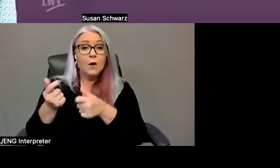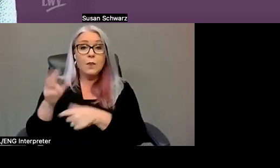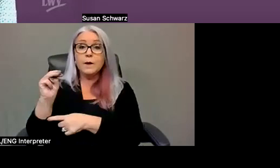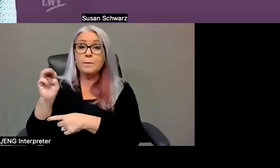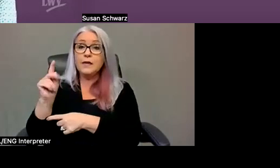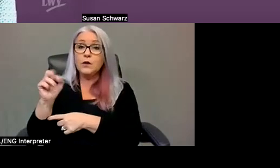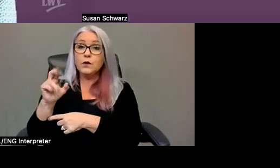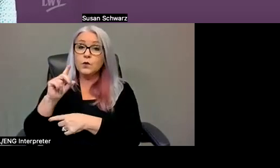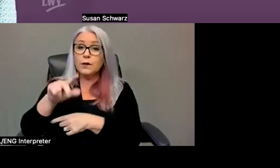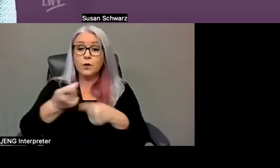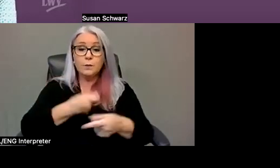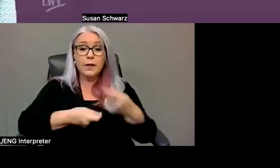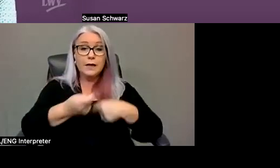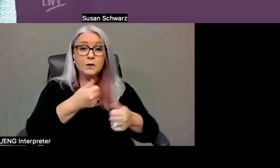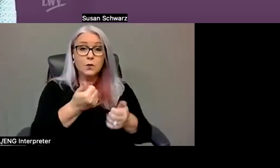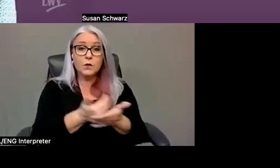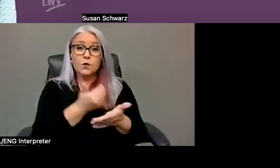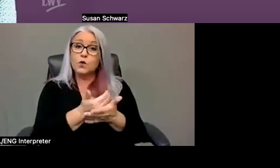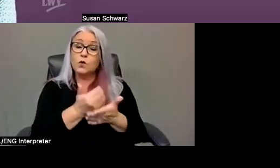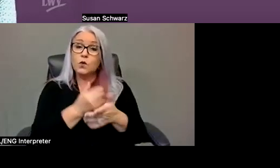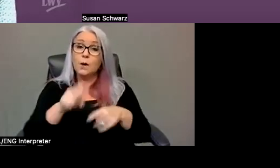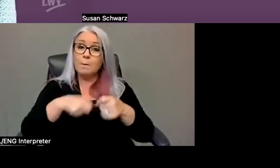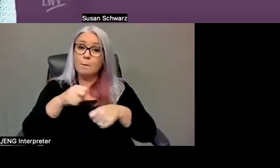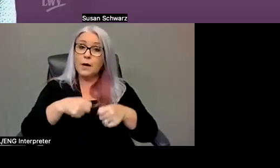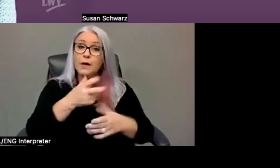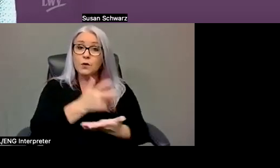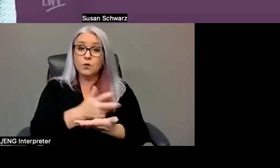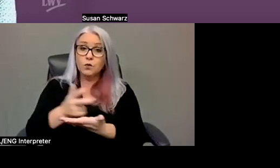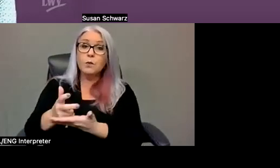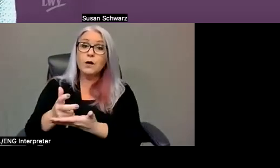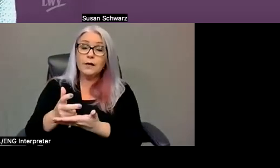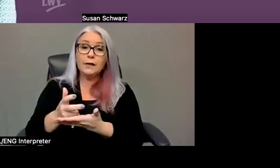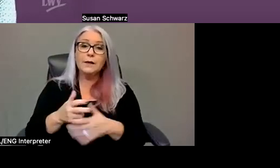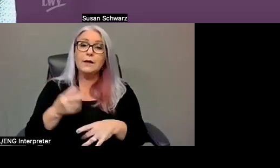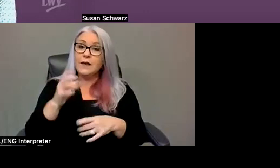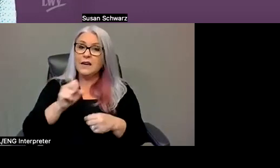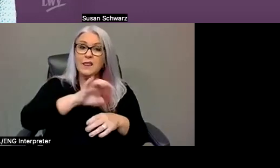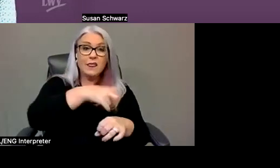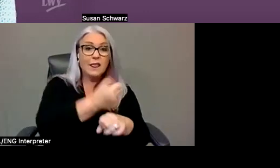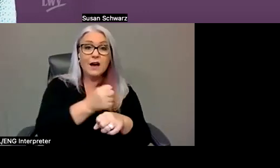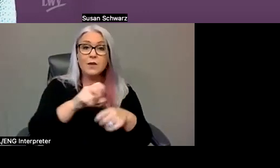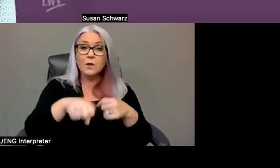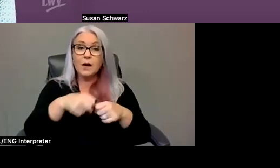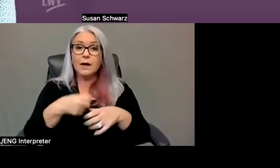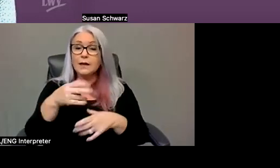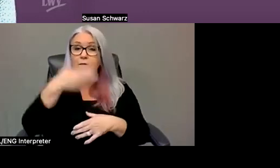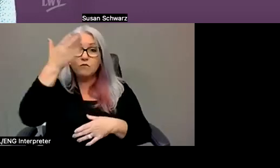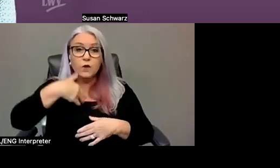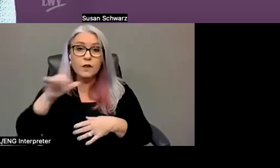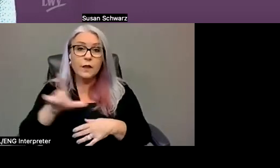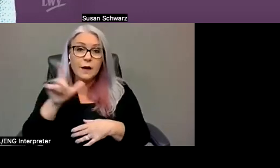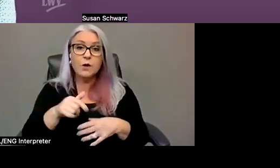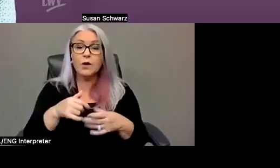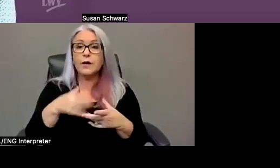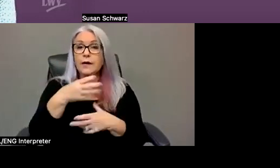like 30 bike racks downtown so people can ride their bikes and lock up their bikes in front of the library and Village Hall.